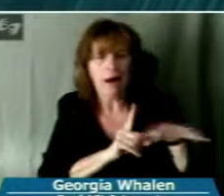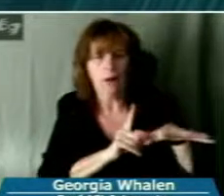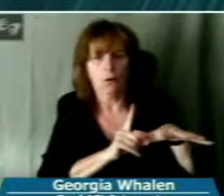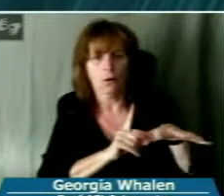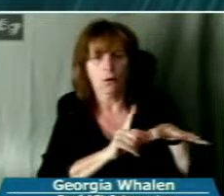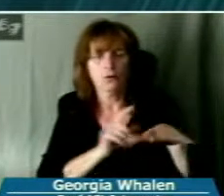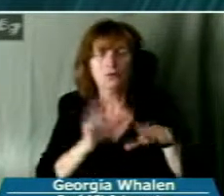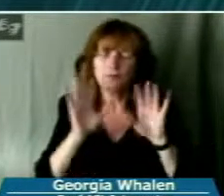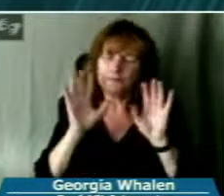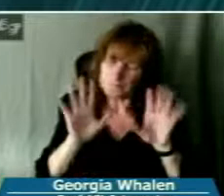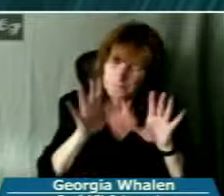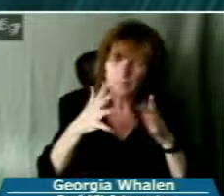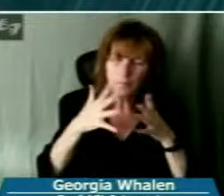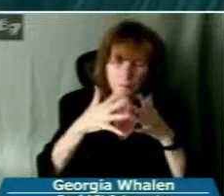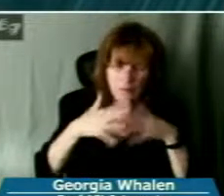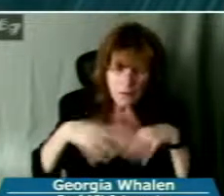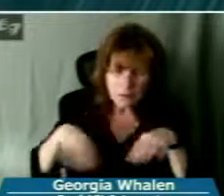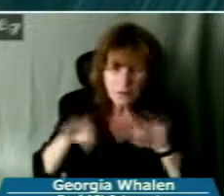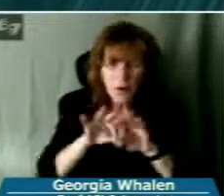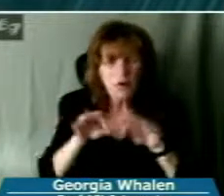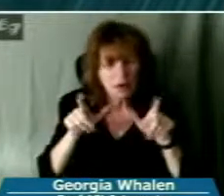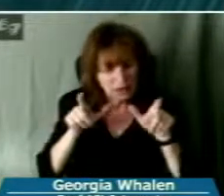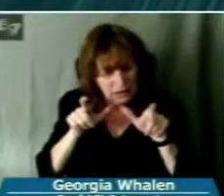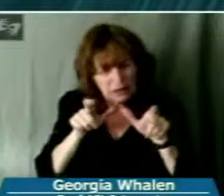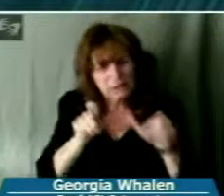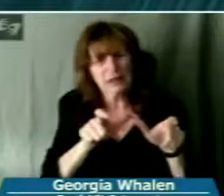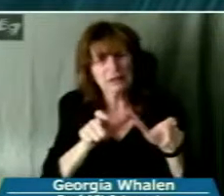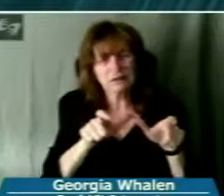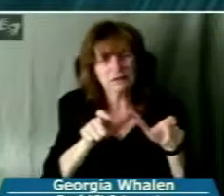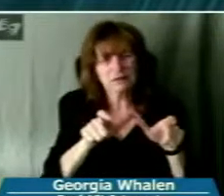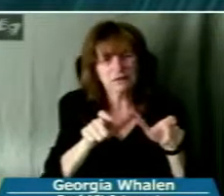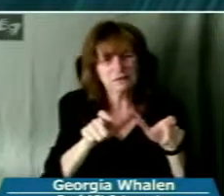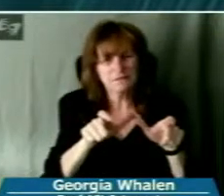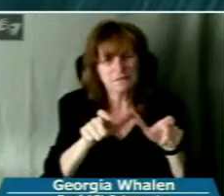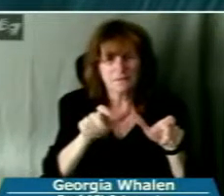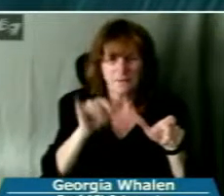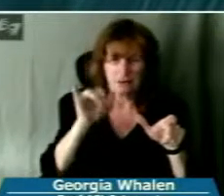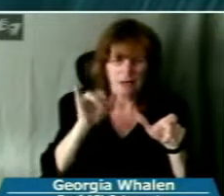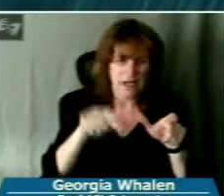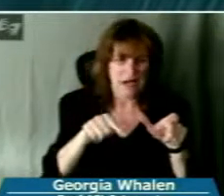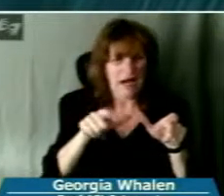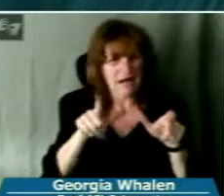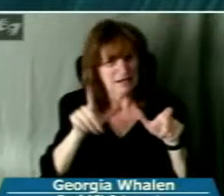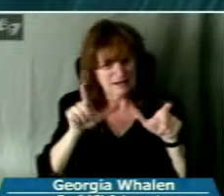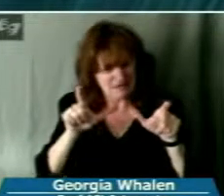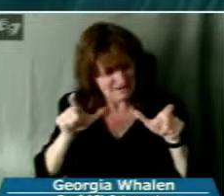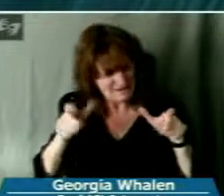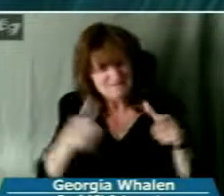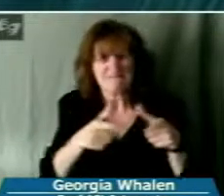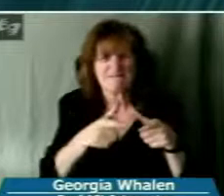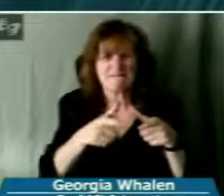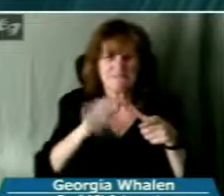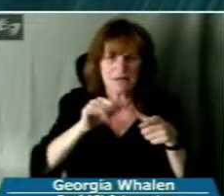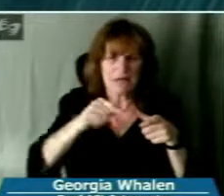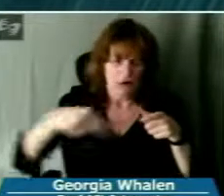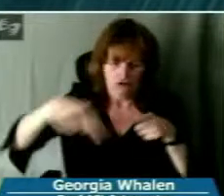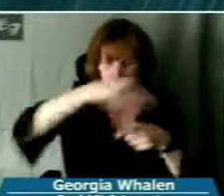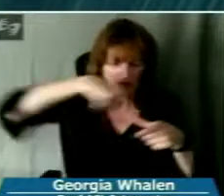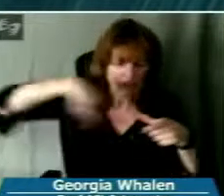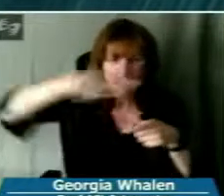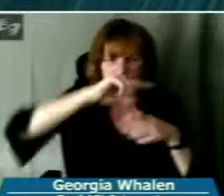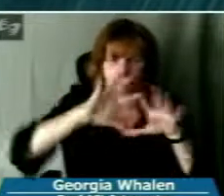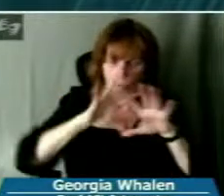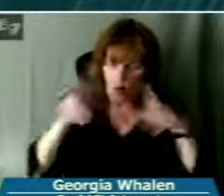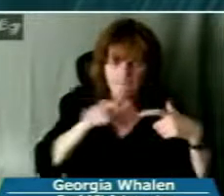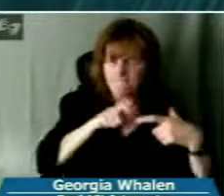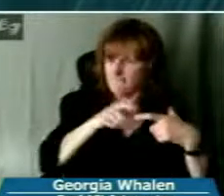ring that you've heard the premier talk about is clamped down in terms of these facilities to ensure that people stay safe. At times,